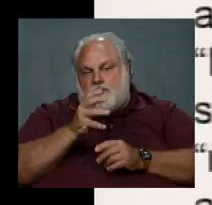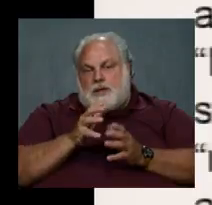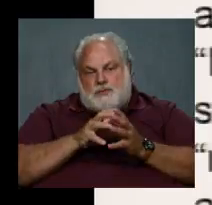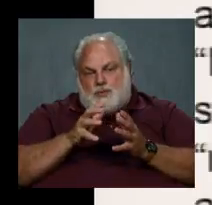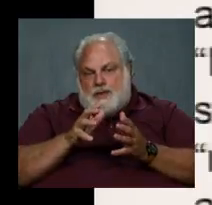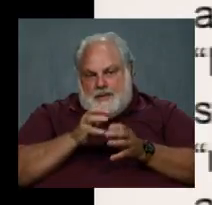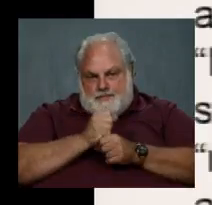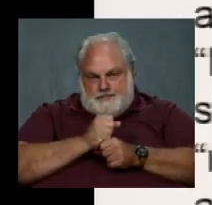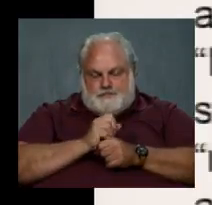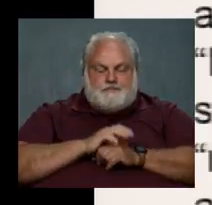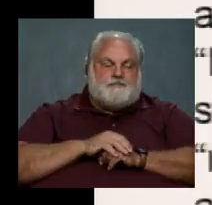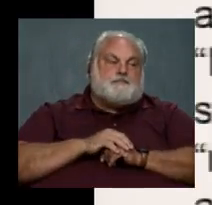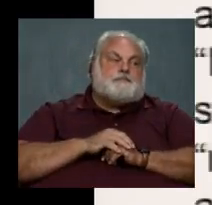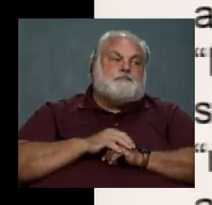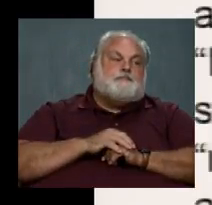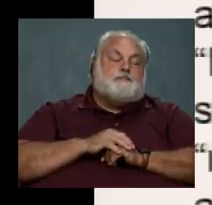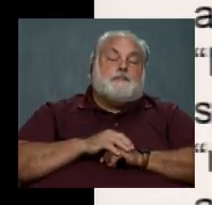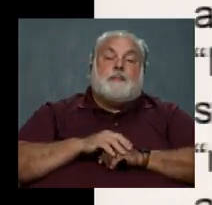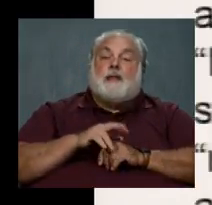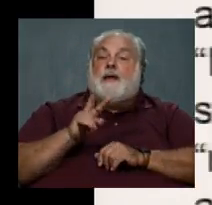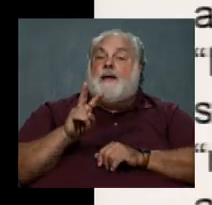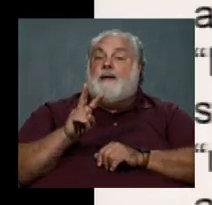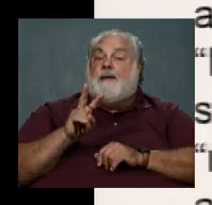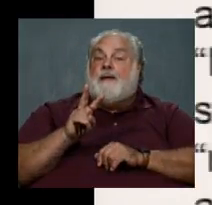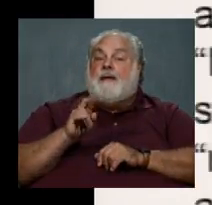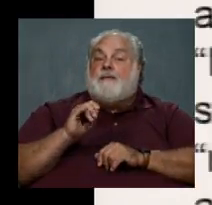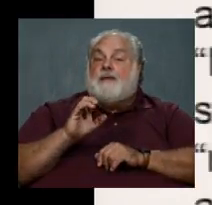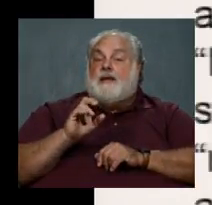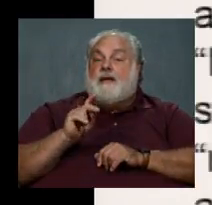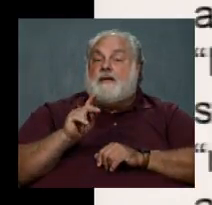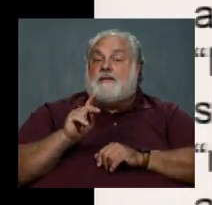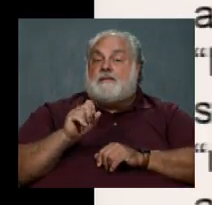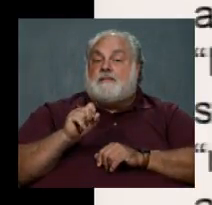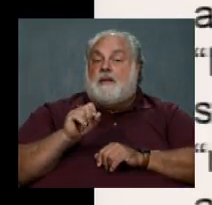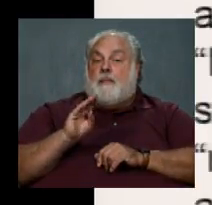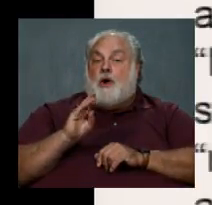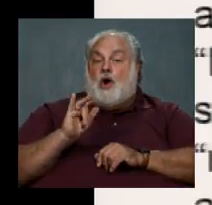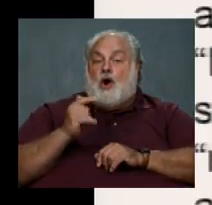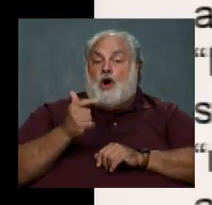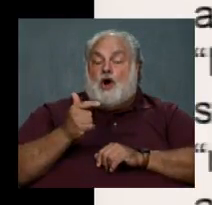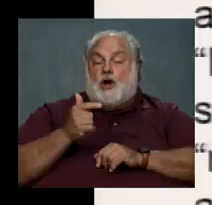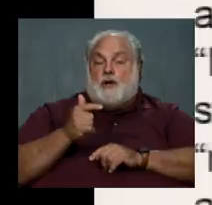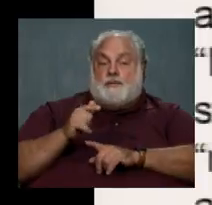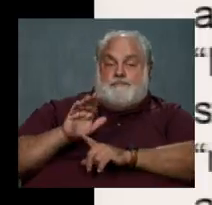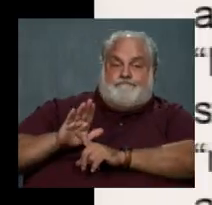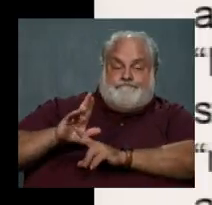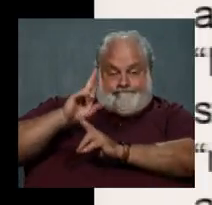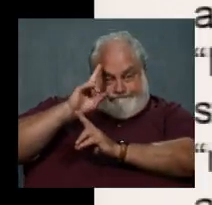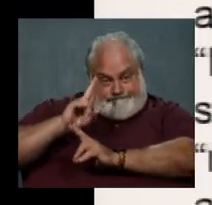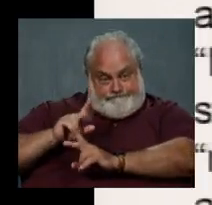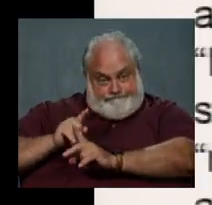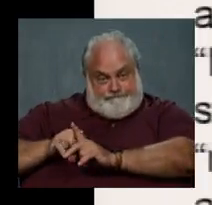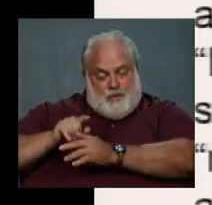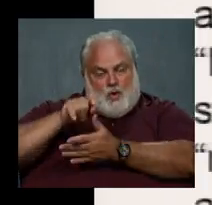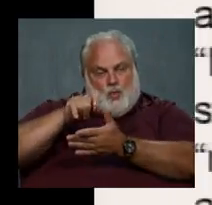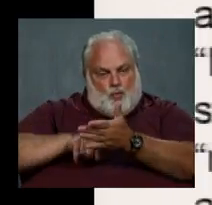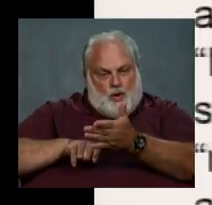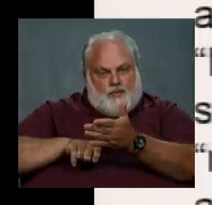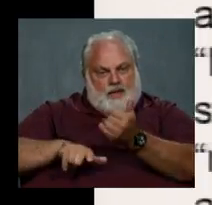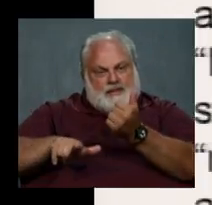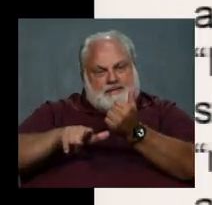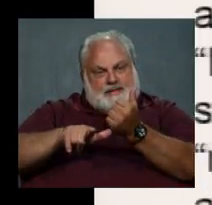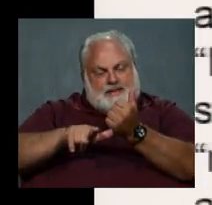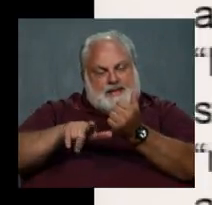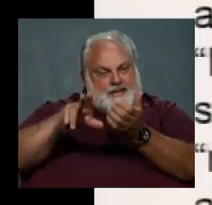would work. Vicksburg, to their credit, which is the Corps office, actually wrote the Assistant Secretary of the Army